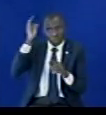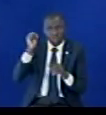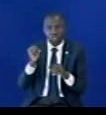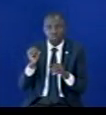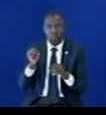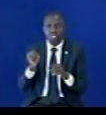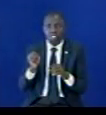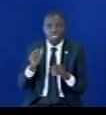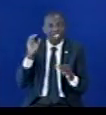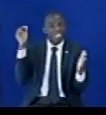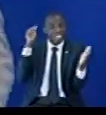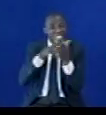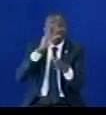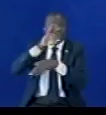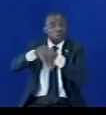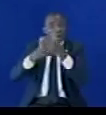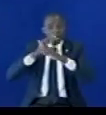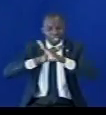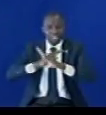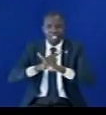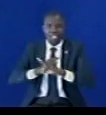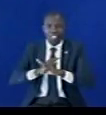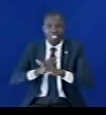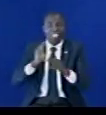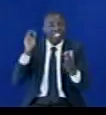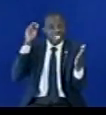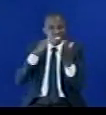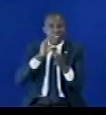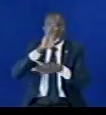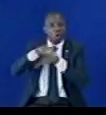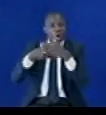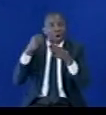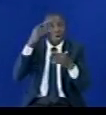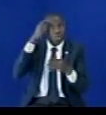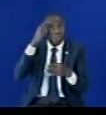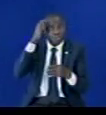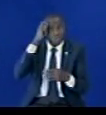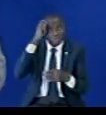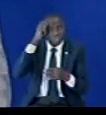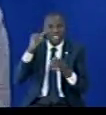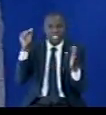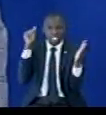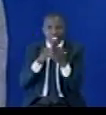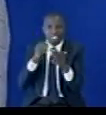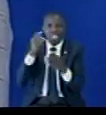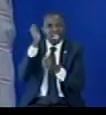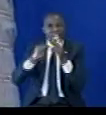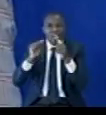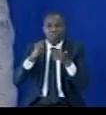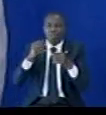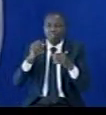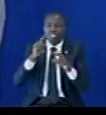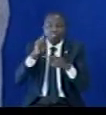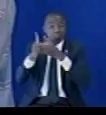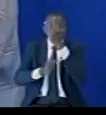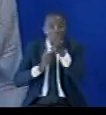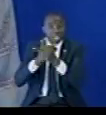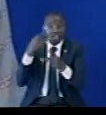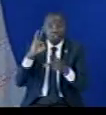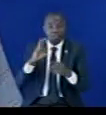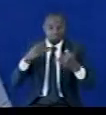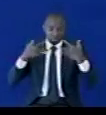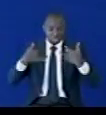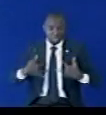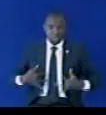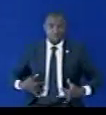all odds, against all thoughts, against every form of